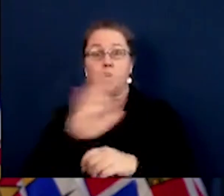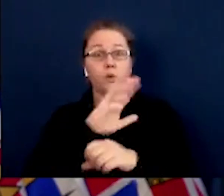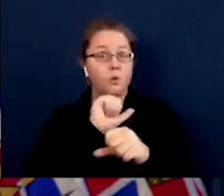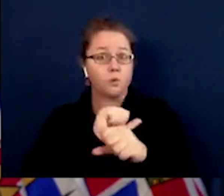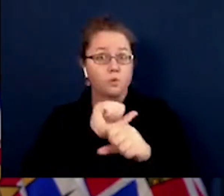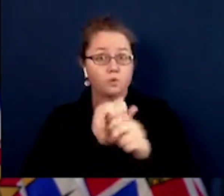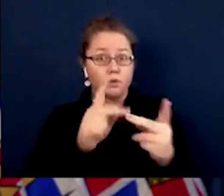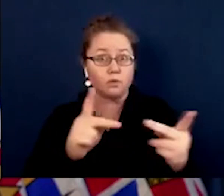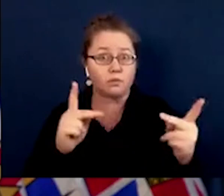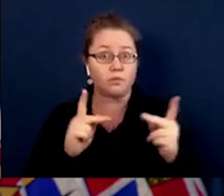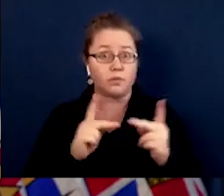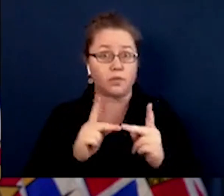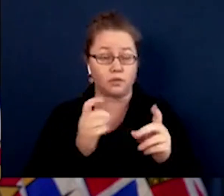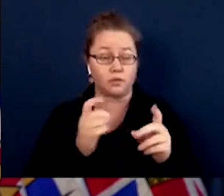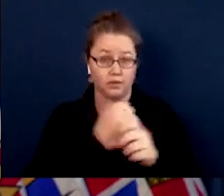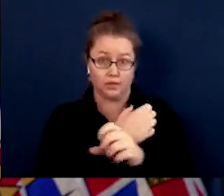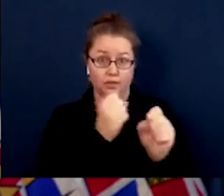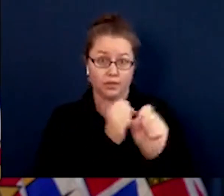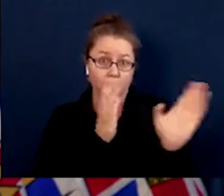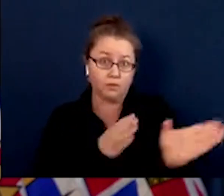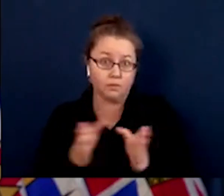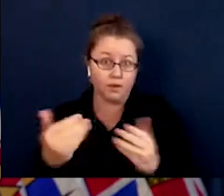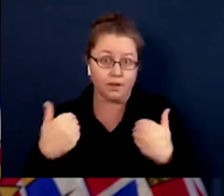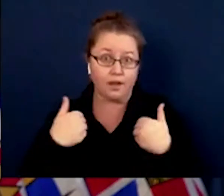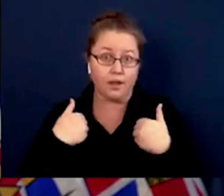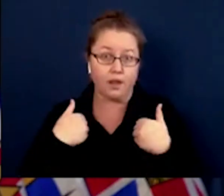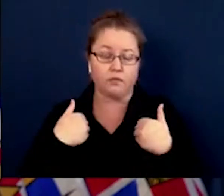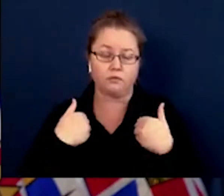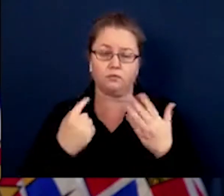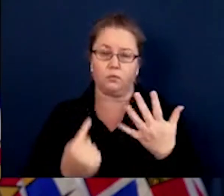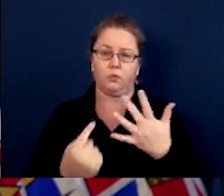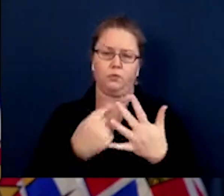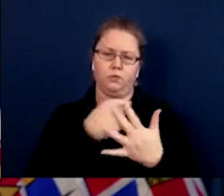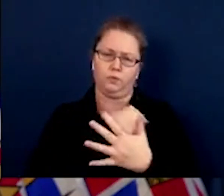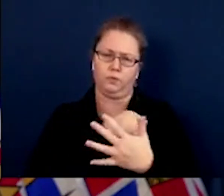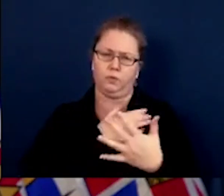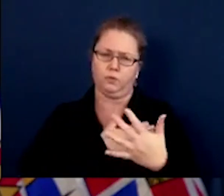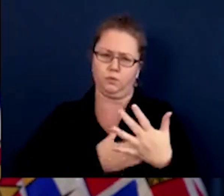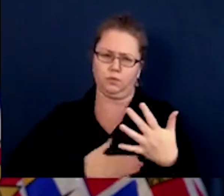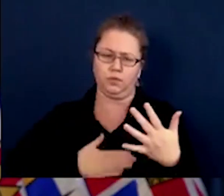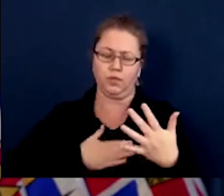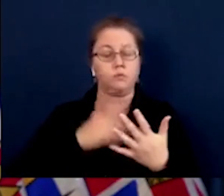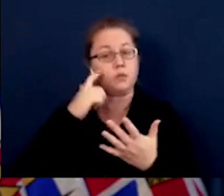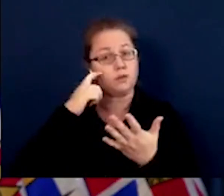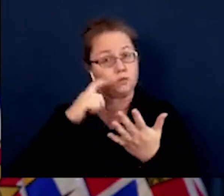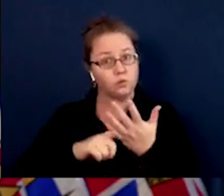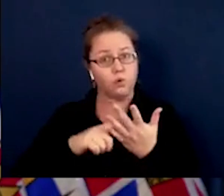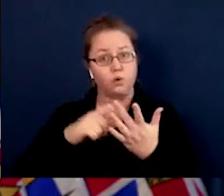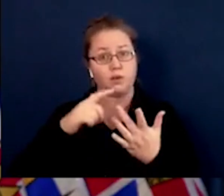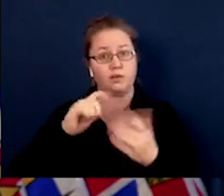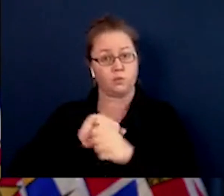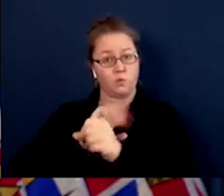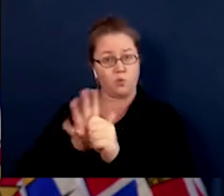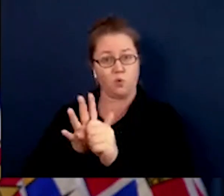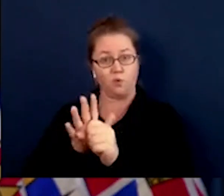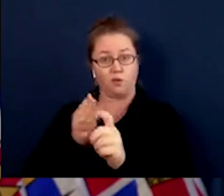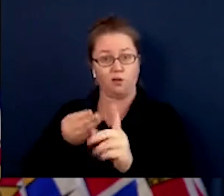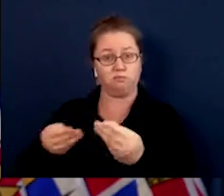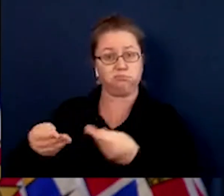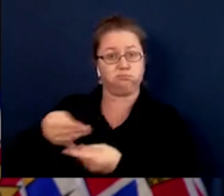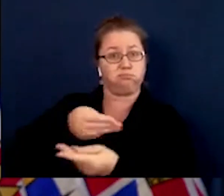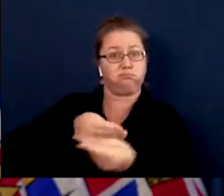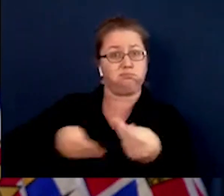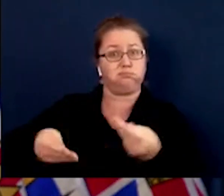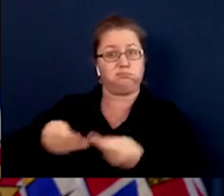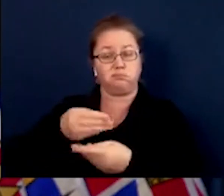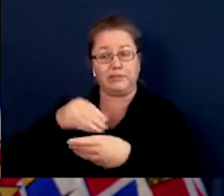workplace safety plans that you have put in place. We have seen transmission in lunchrooms, in carpools, with workplace